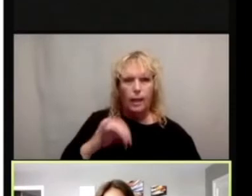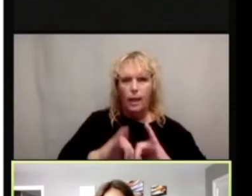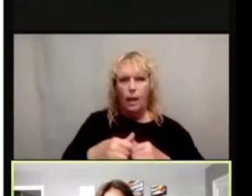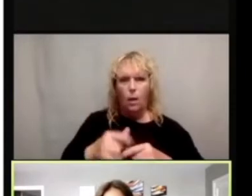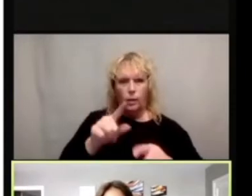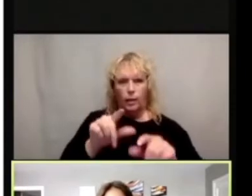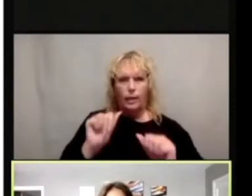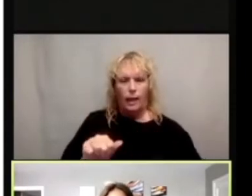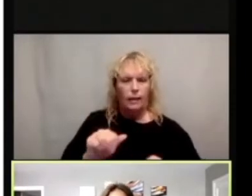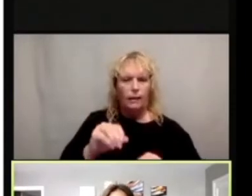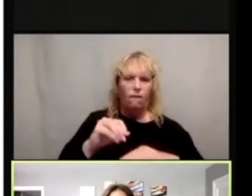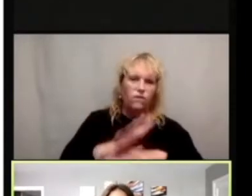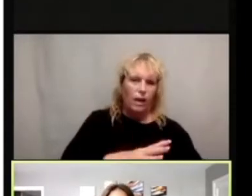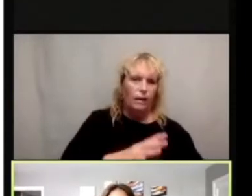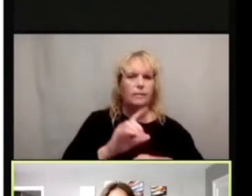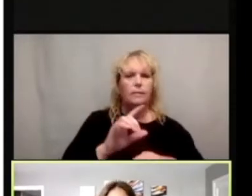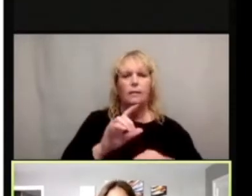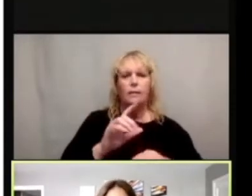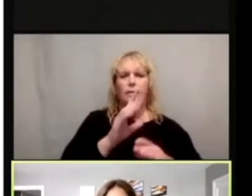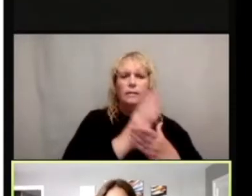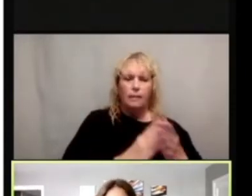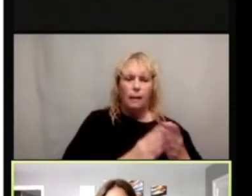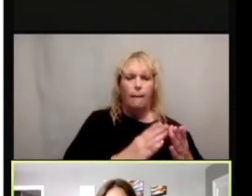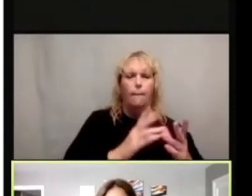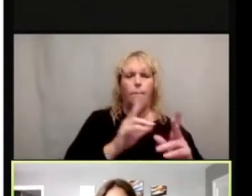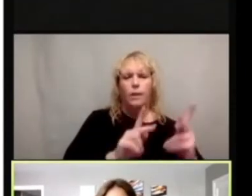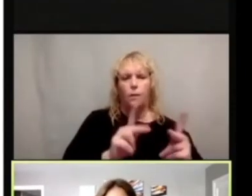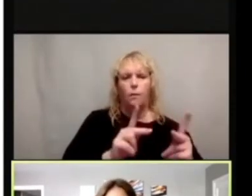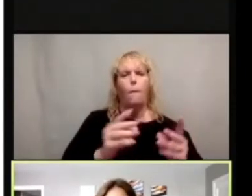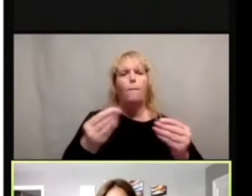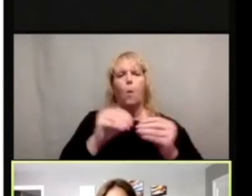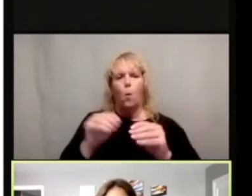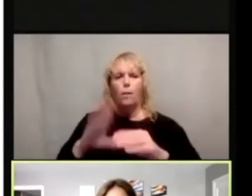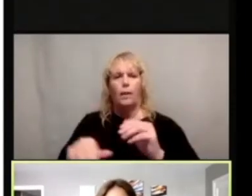certain populations more than others? Next slide, please.